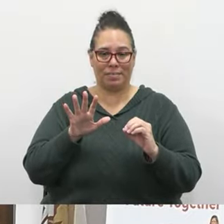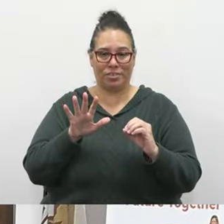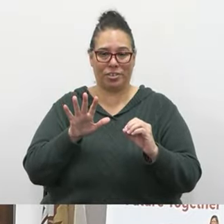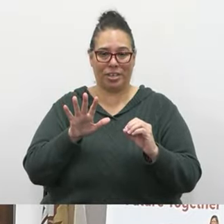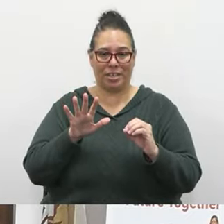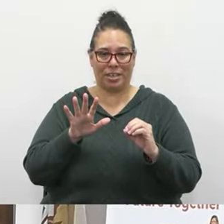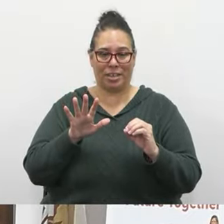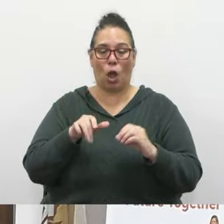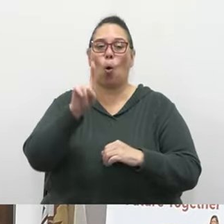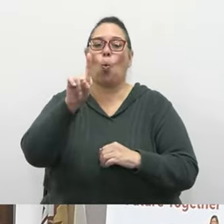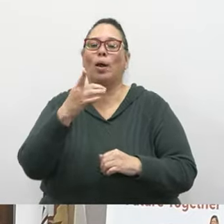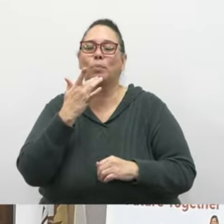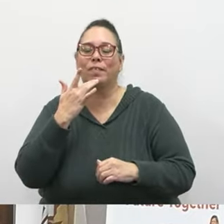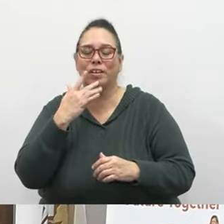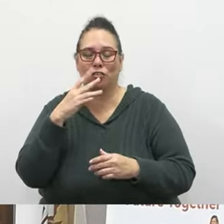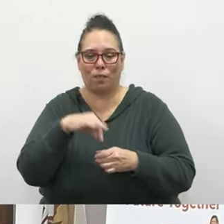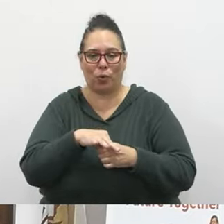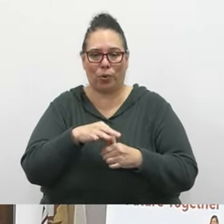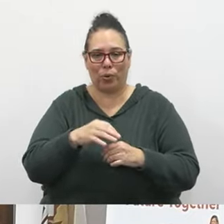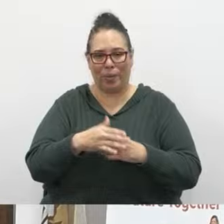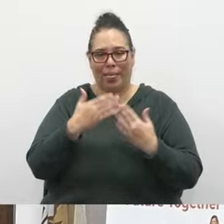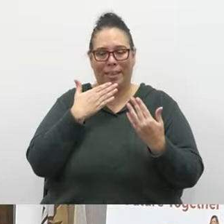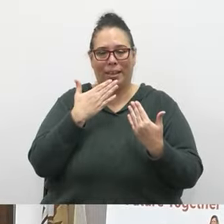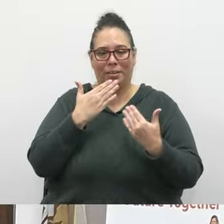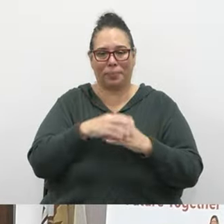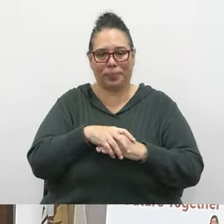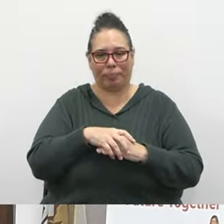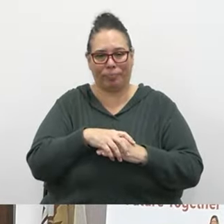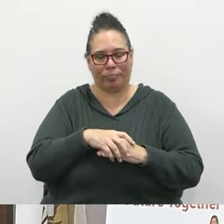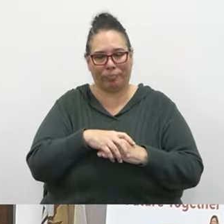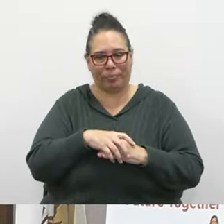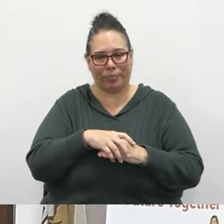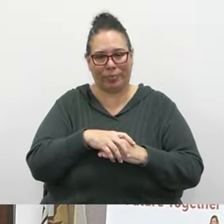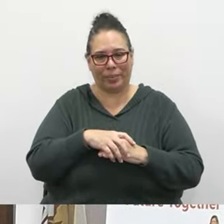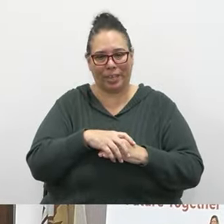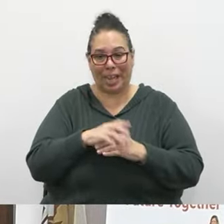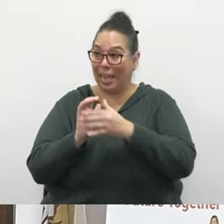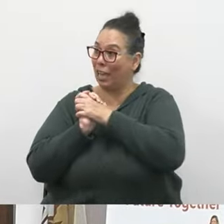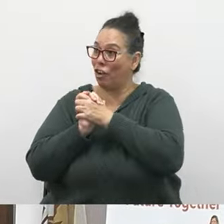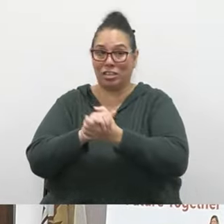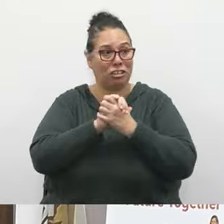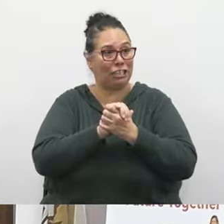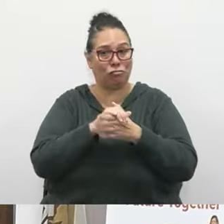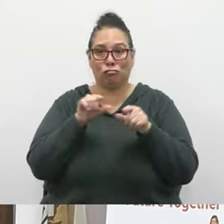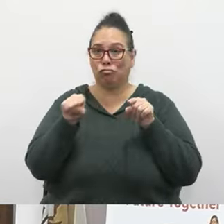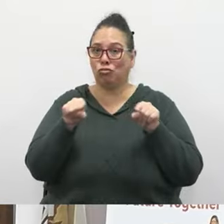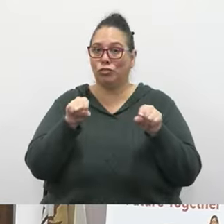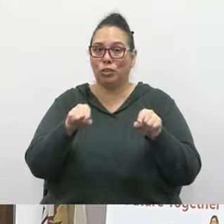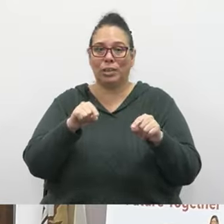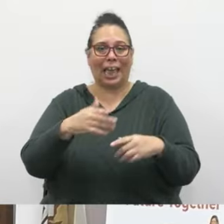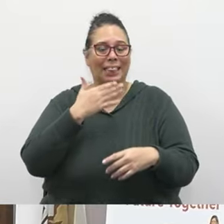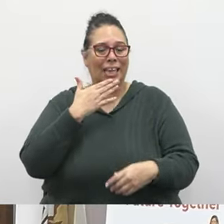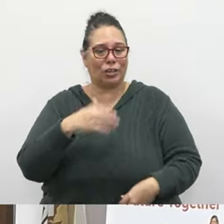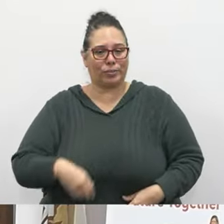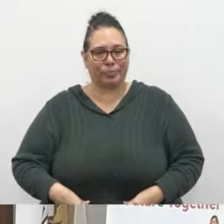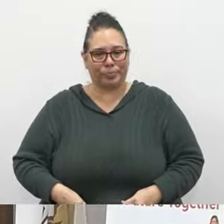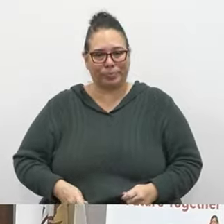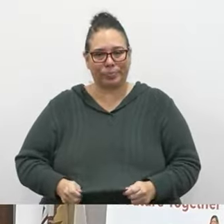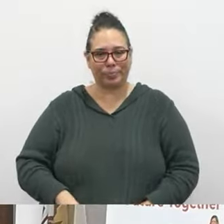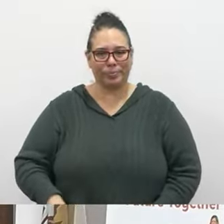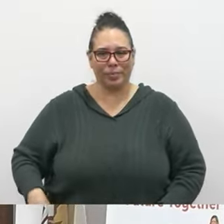Thank with you. one preferential vote. Thank you. Can I say congratulations to the both of you? Thank you. Thank you. Appreciate